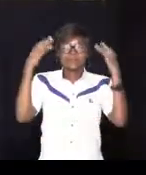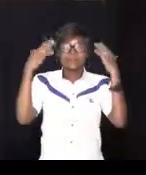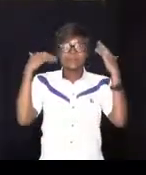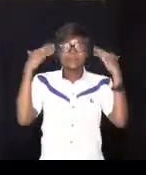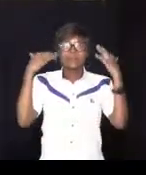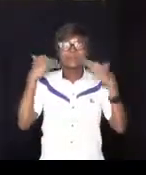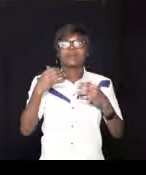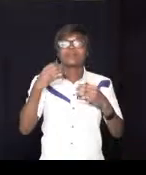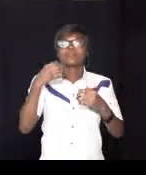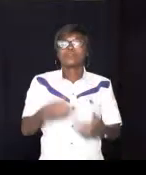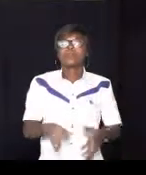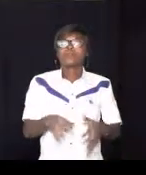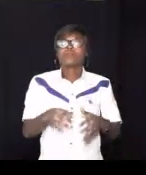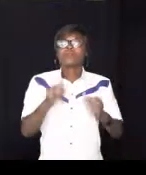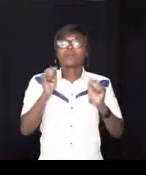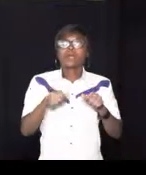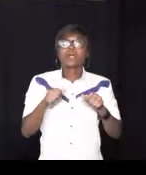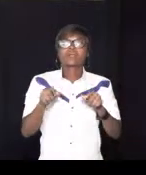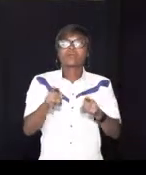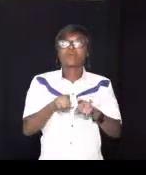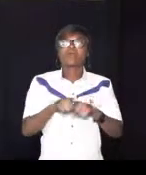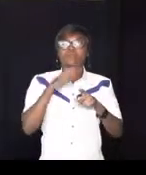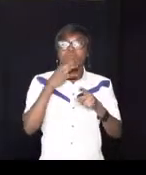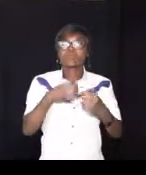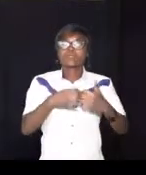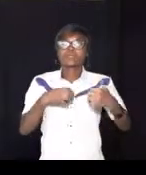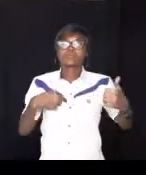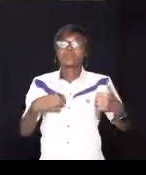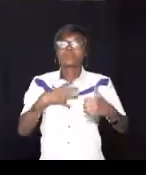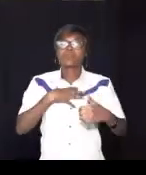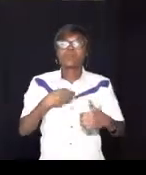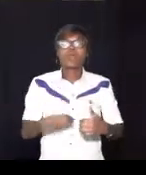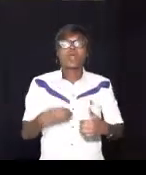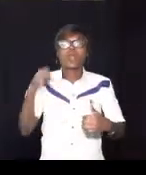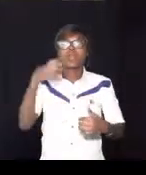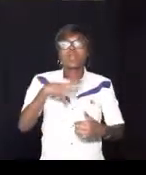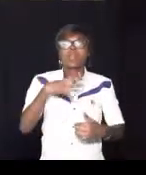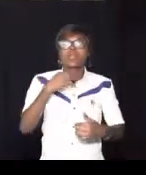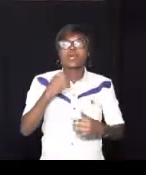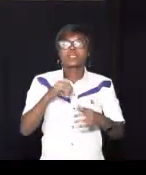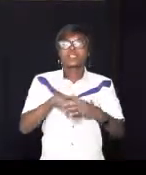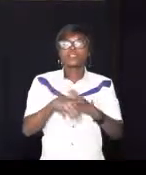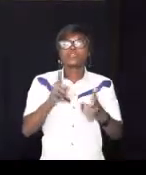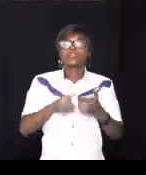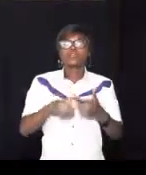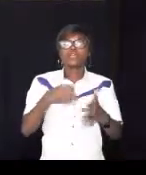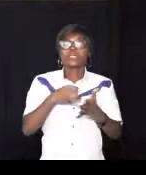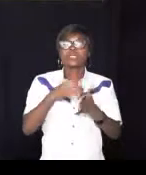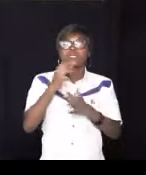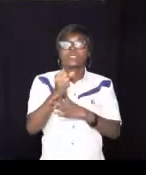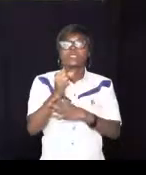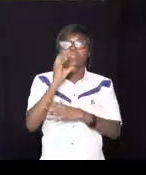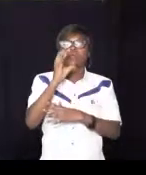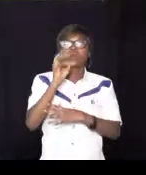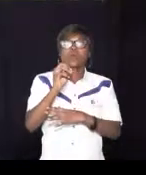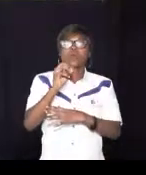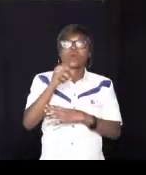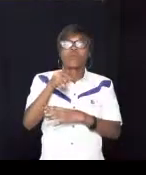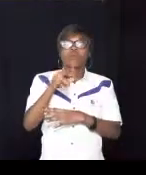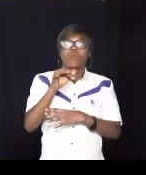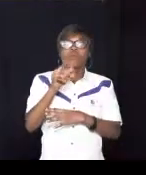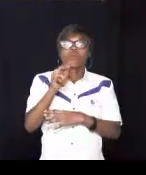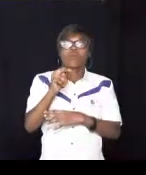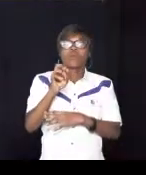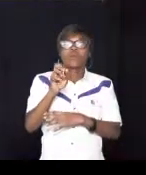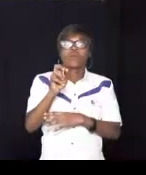Raindrops can also separate white light into its component colors. We have talked about the separation of the white light into